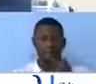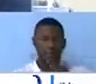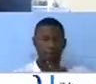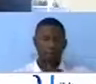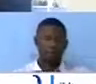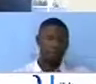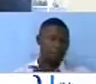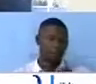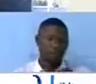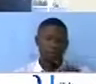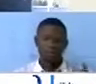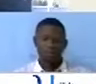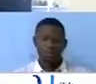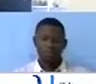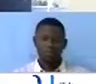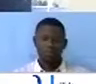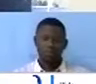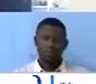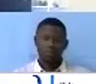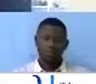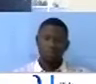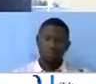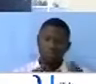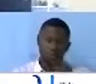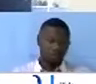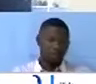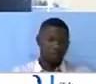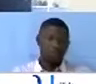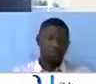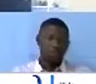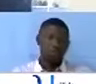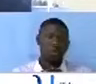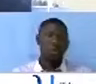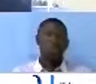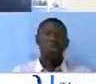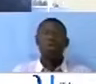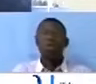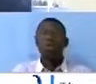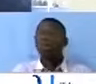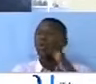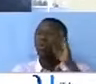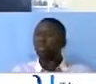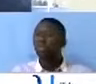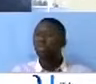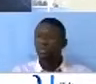these people were sentenced to long terms of imprisonment.